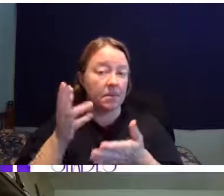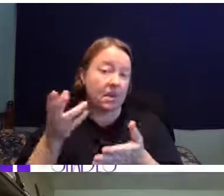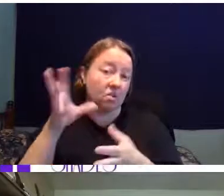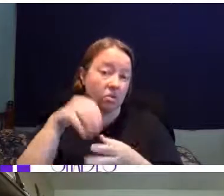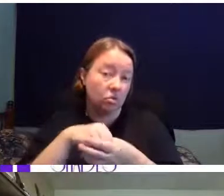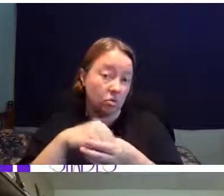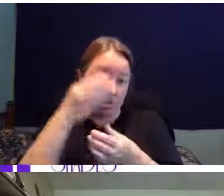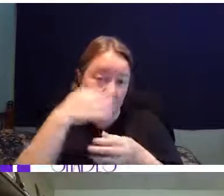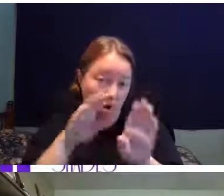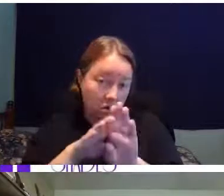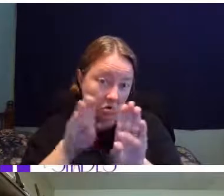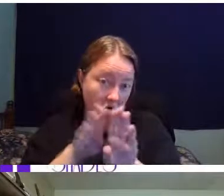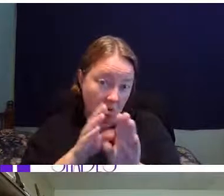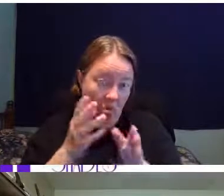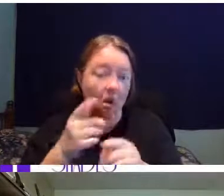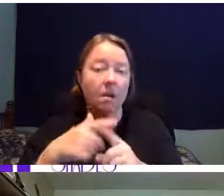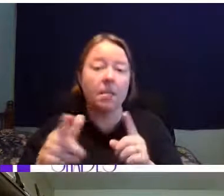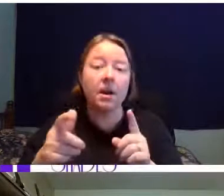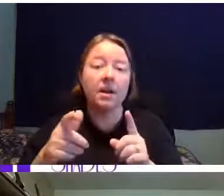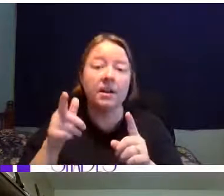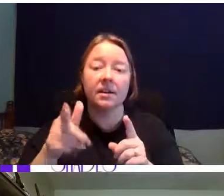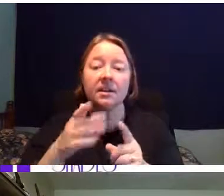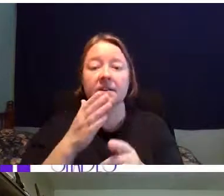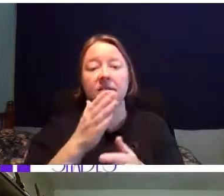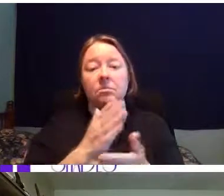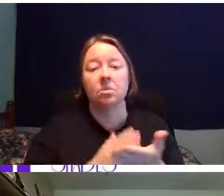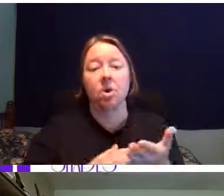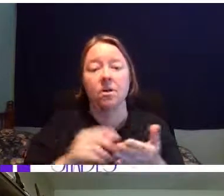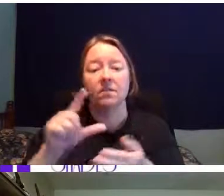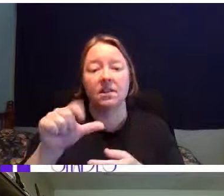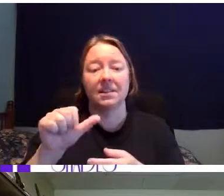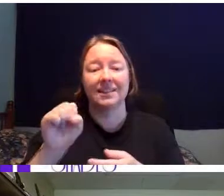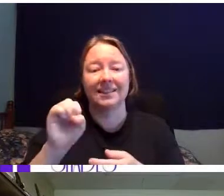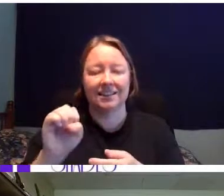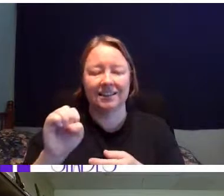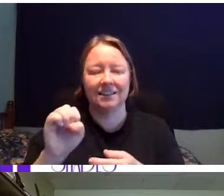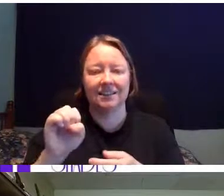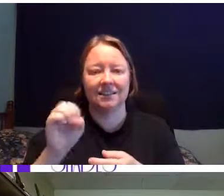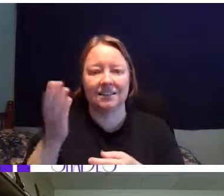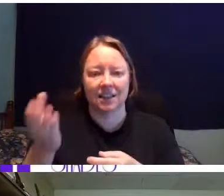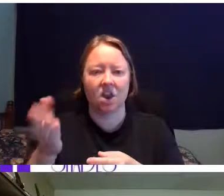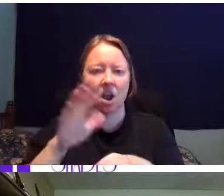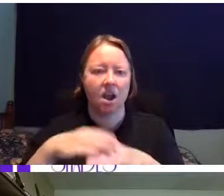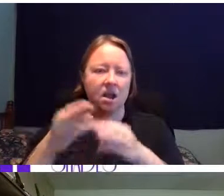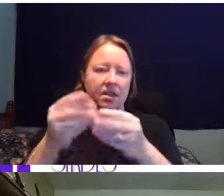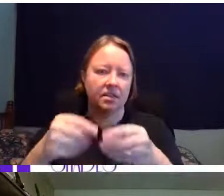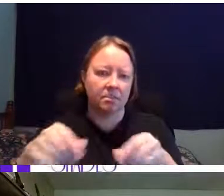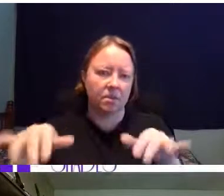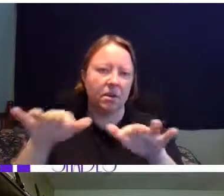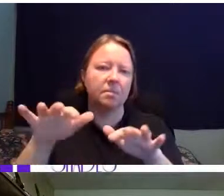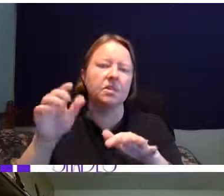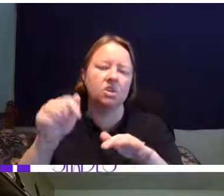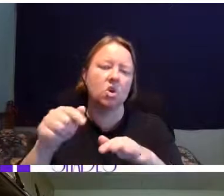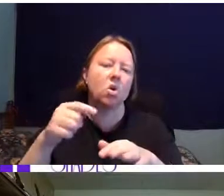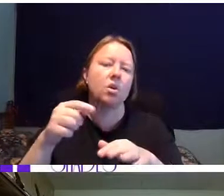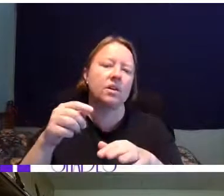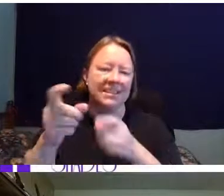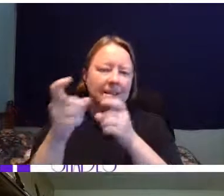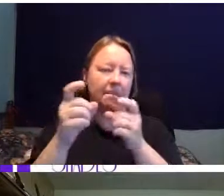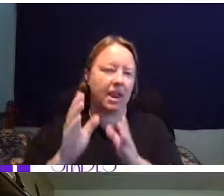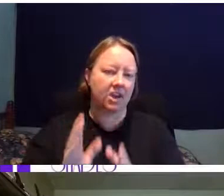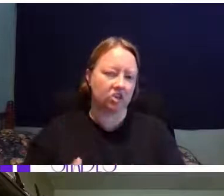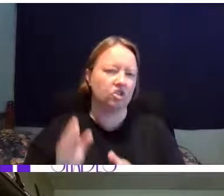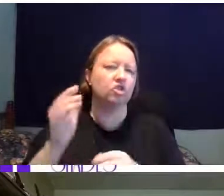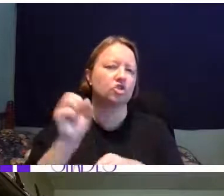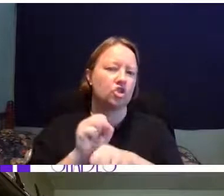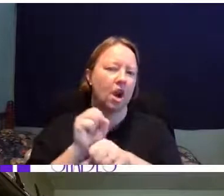door, but it's a portion of their lease premises. And so it is up to the property manager to consistently make sure